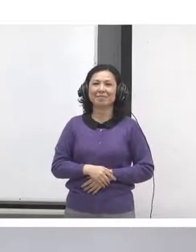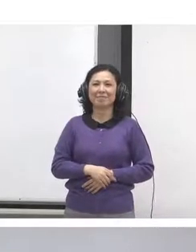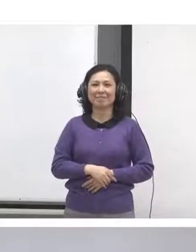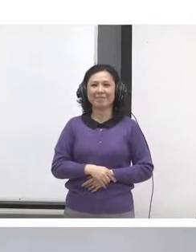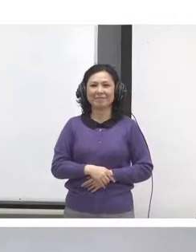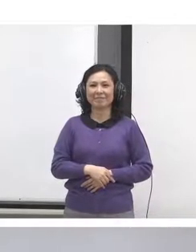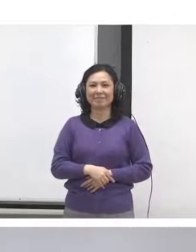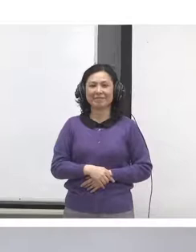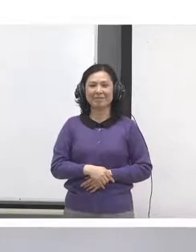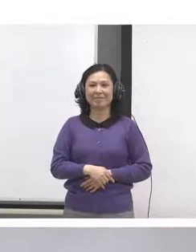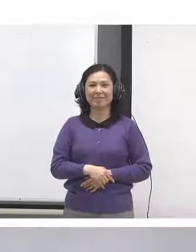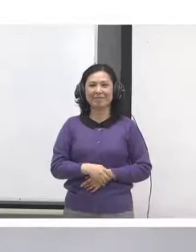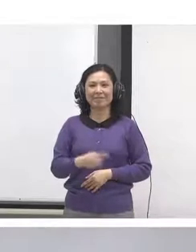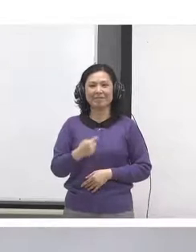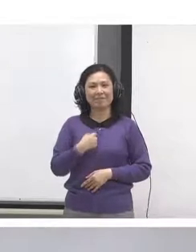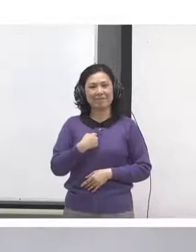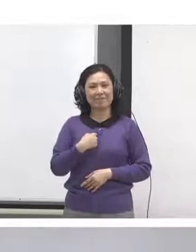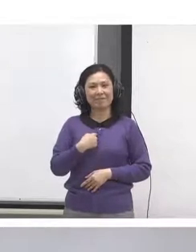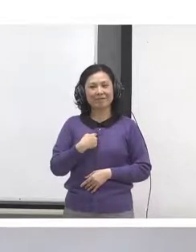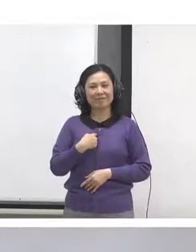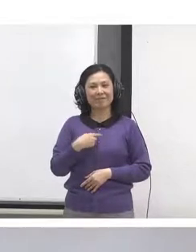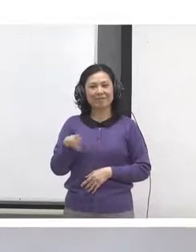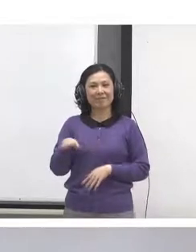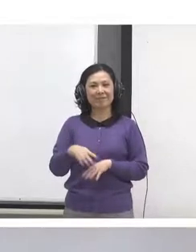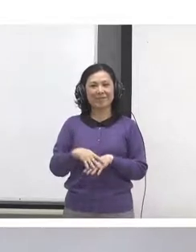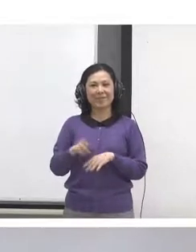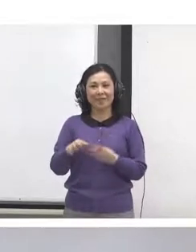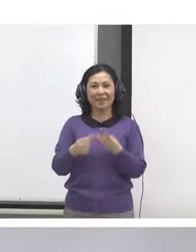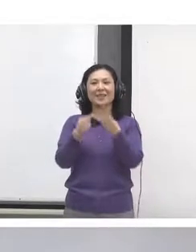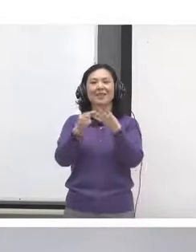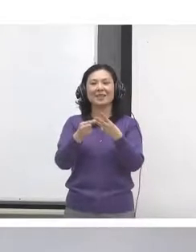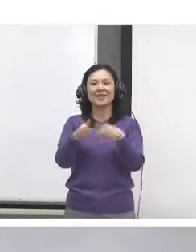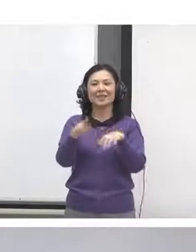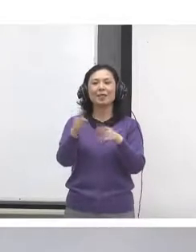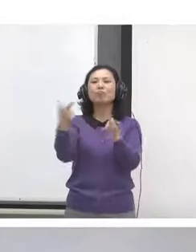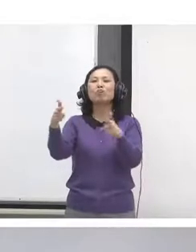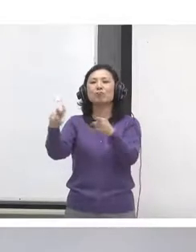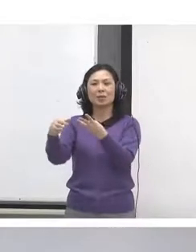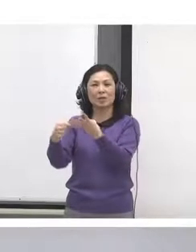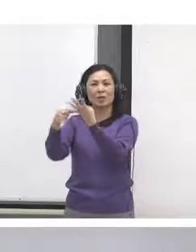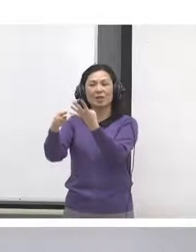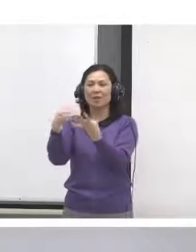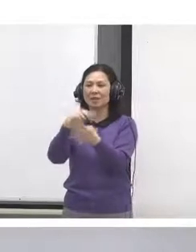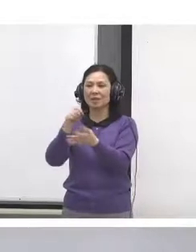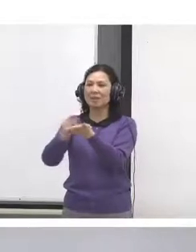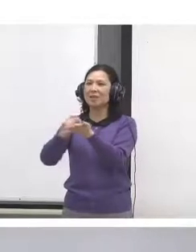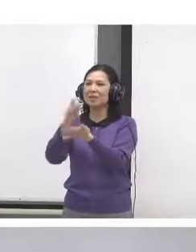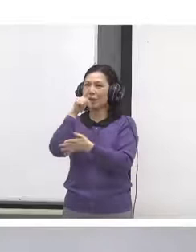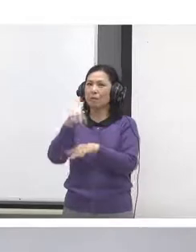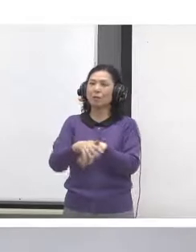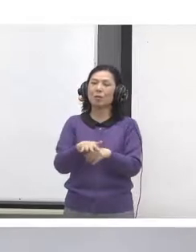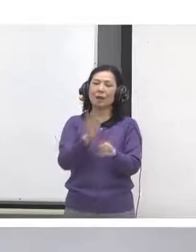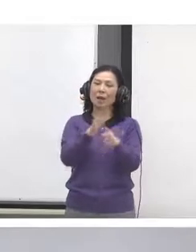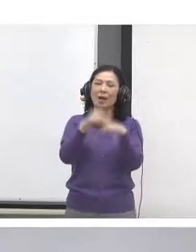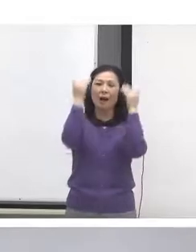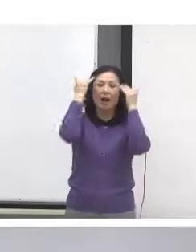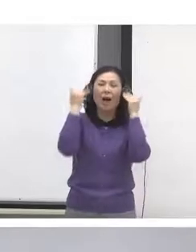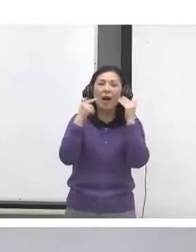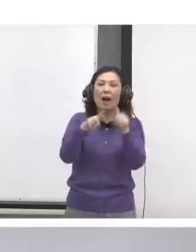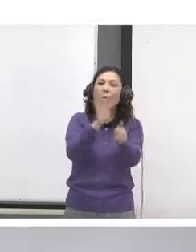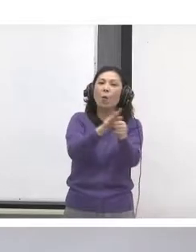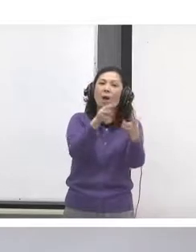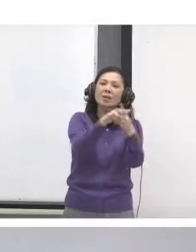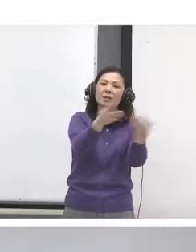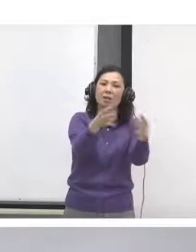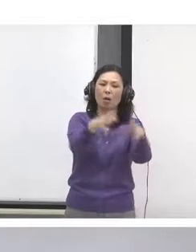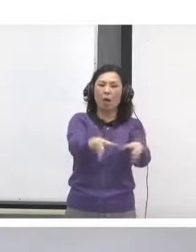the third. It's not fourth because we don't have the one in Jeju. So anyway, the fourth FTO meet